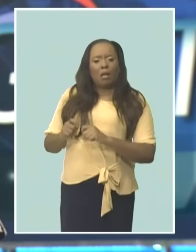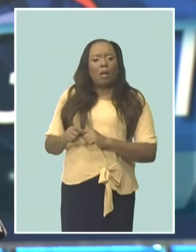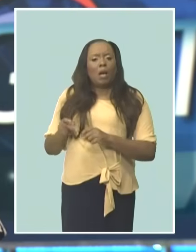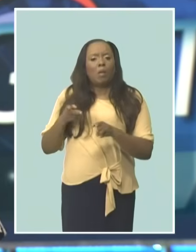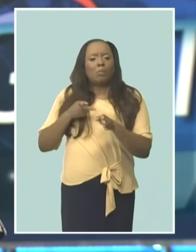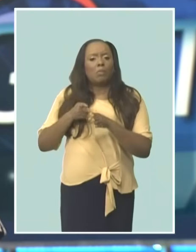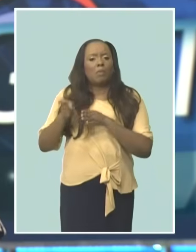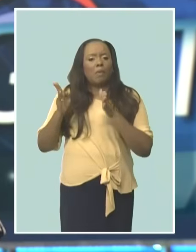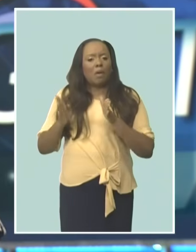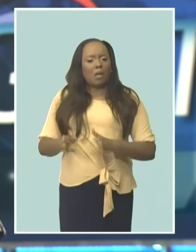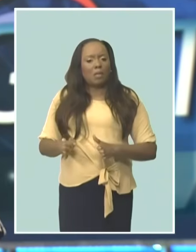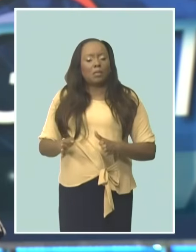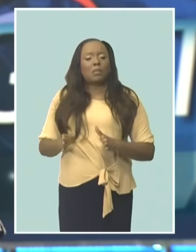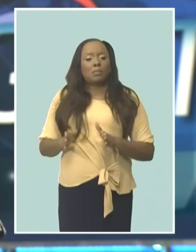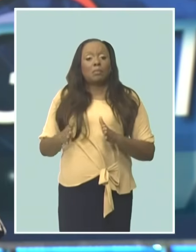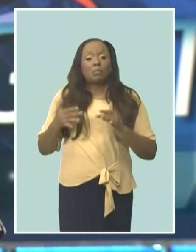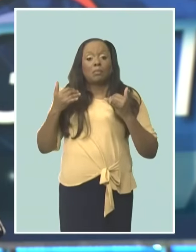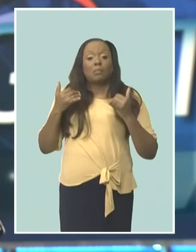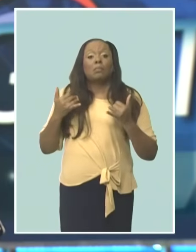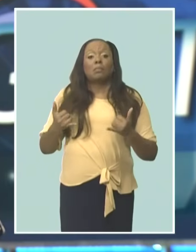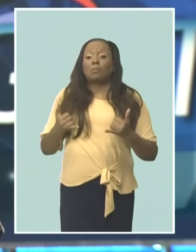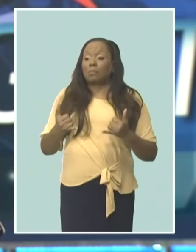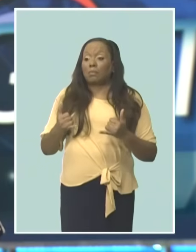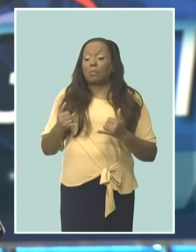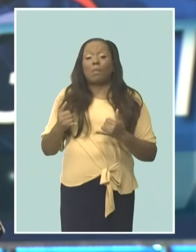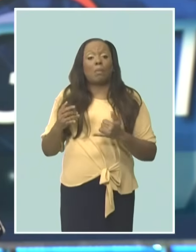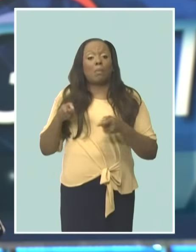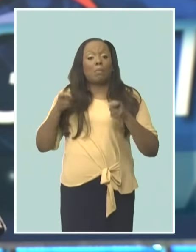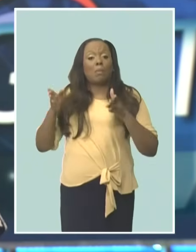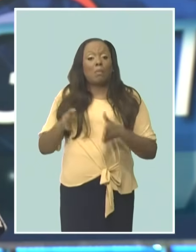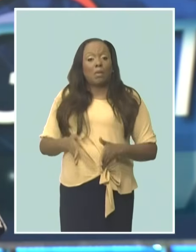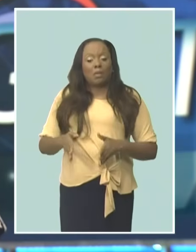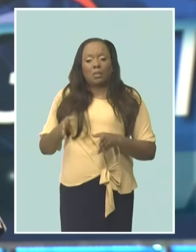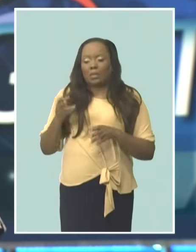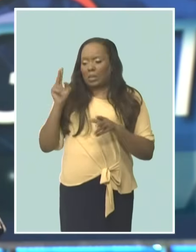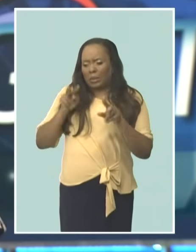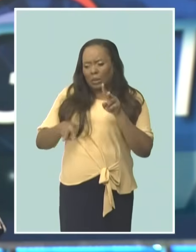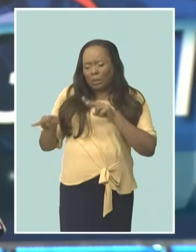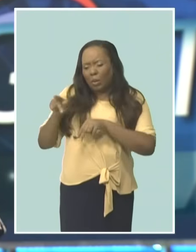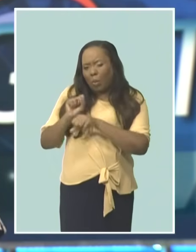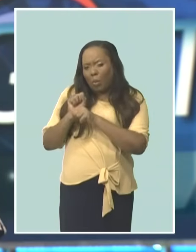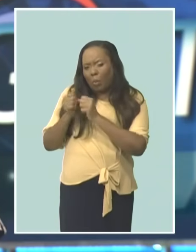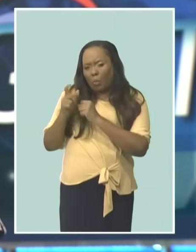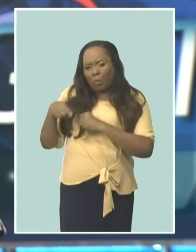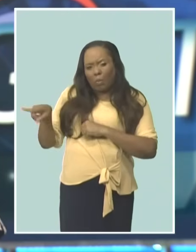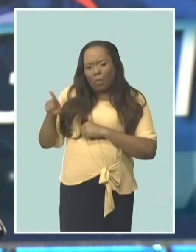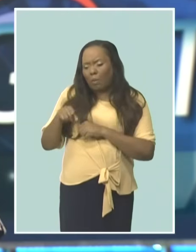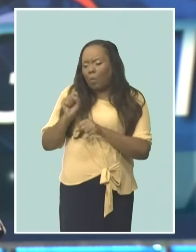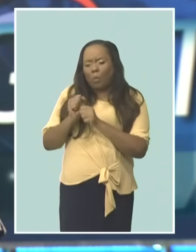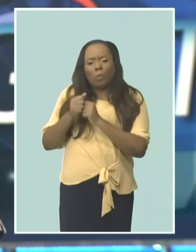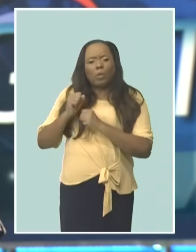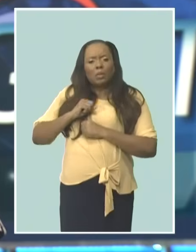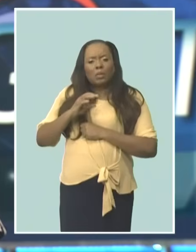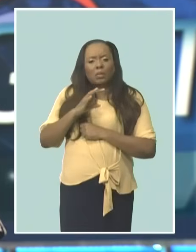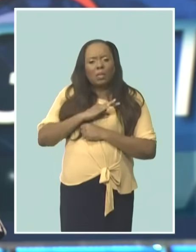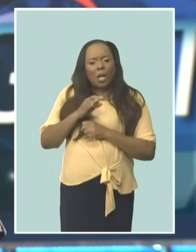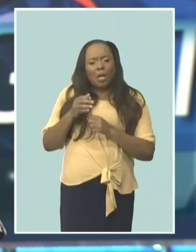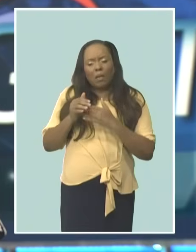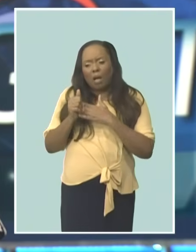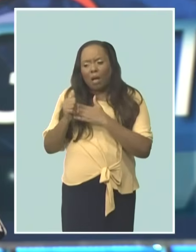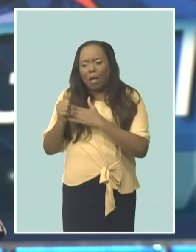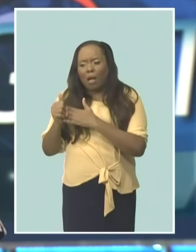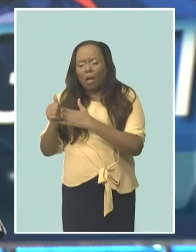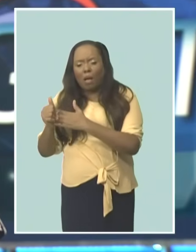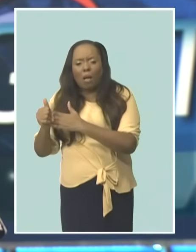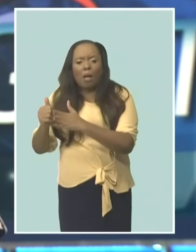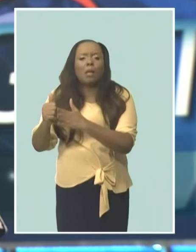Waterman has been appointed manager to oversee the day-to-day operations and work closely with Equity staff to guide the company through the